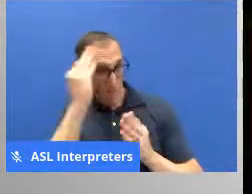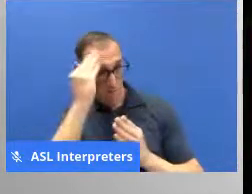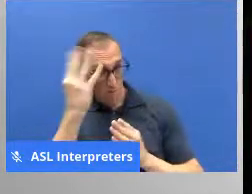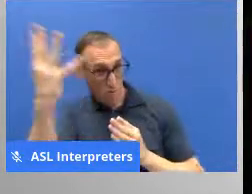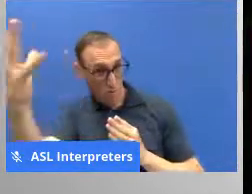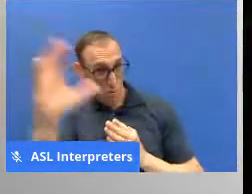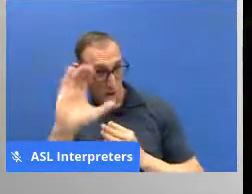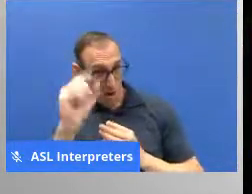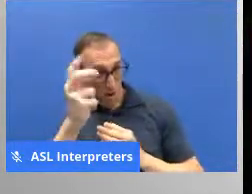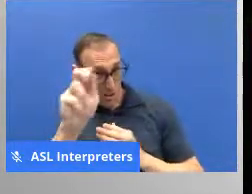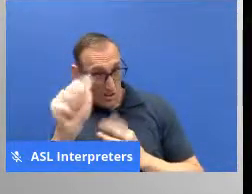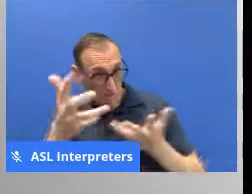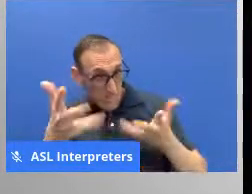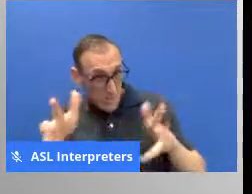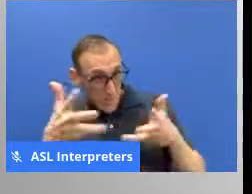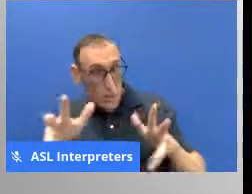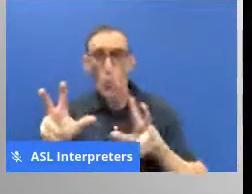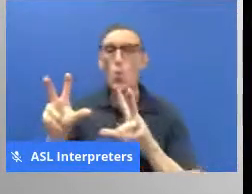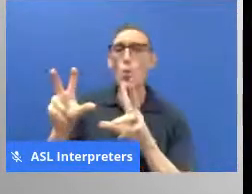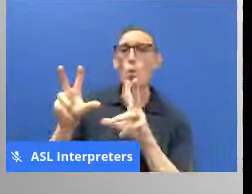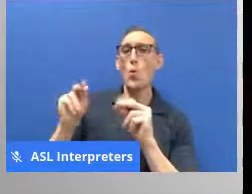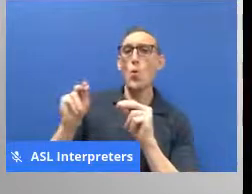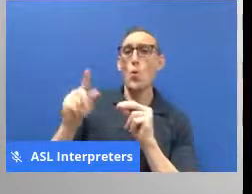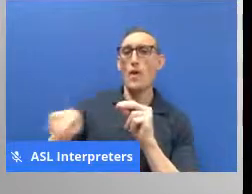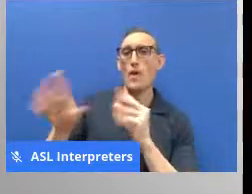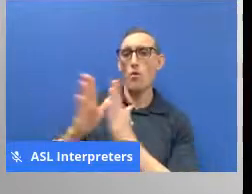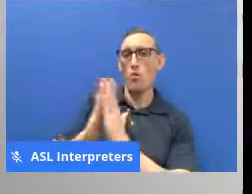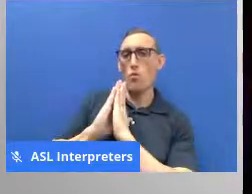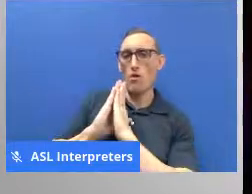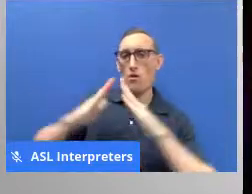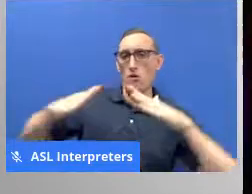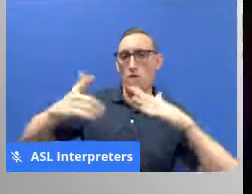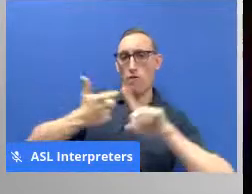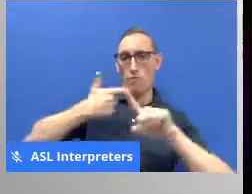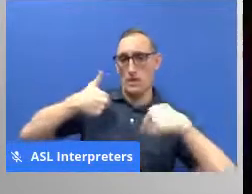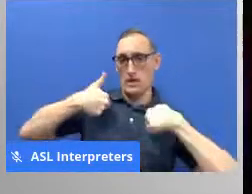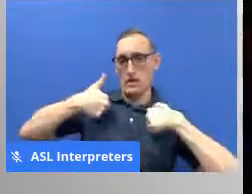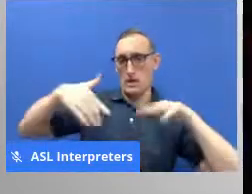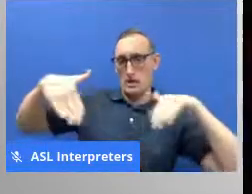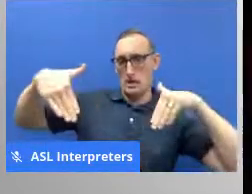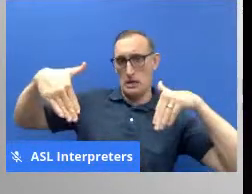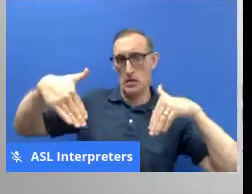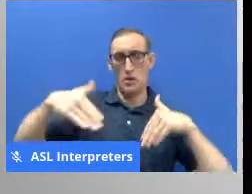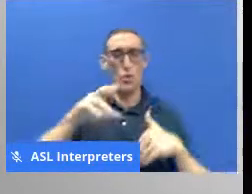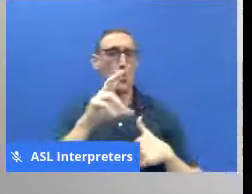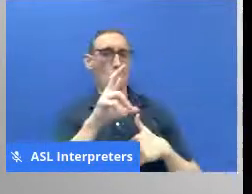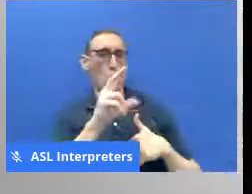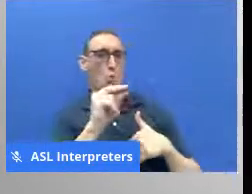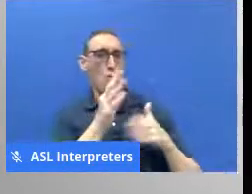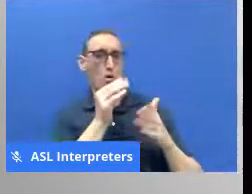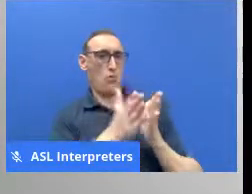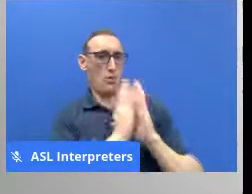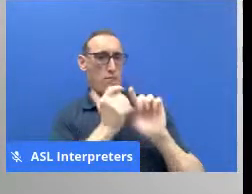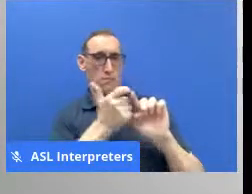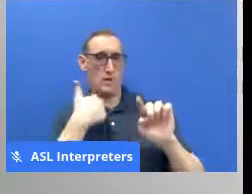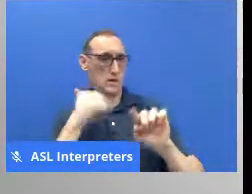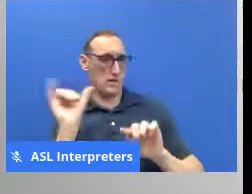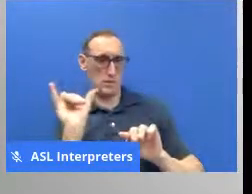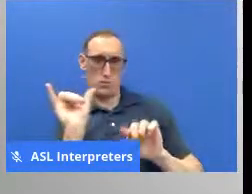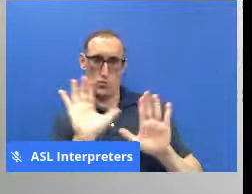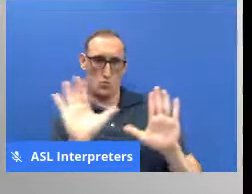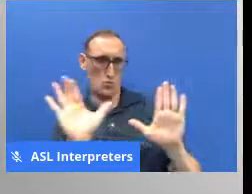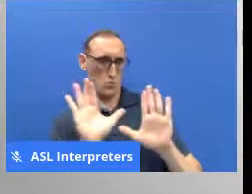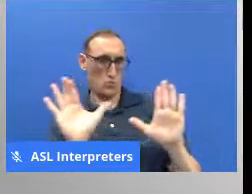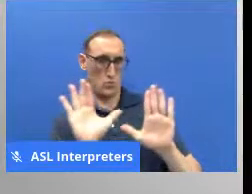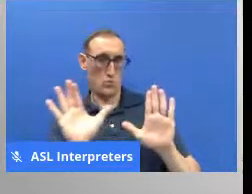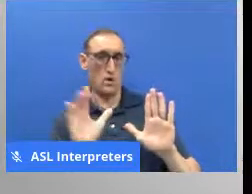No, they did not request it. Well, they may have requested it from you, James. They did not request that from me. No, they didn't request it from me. I